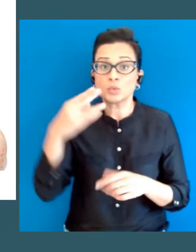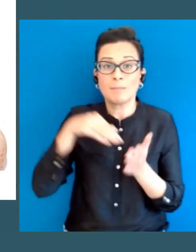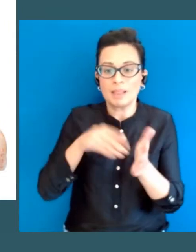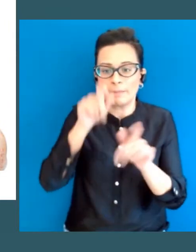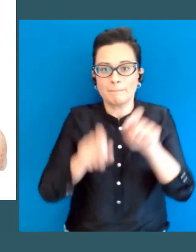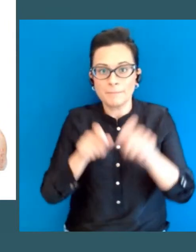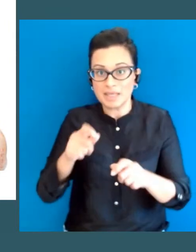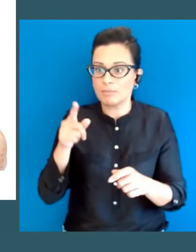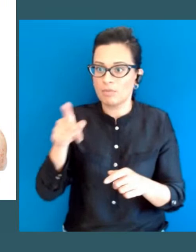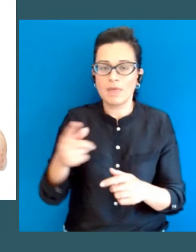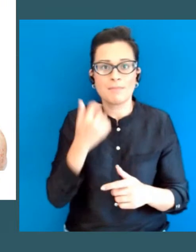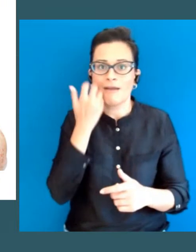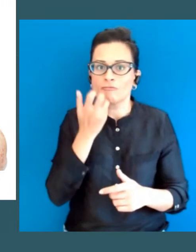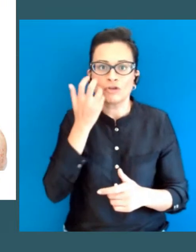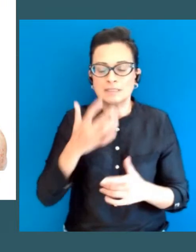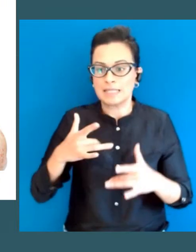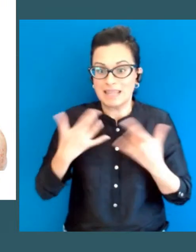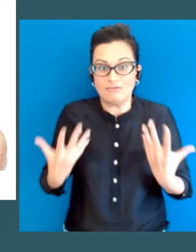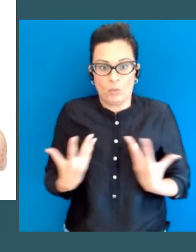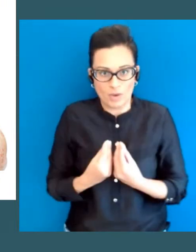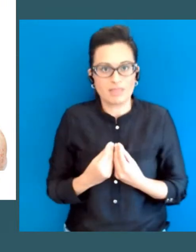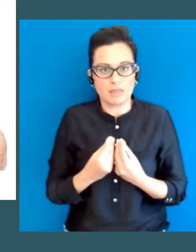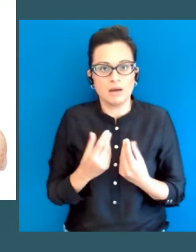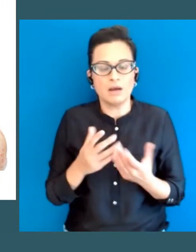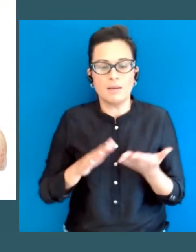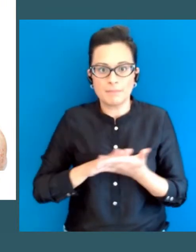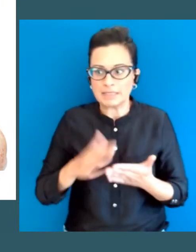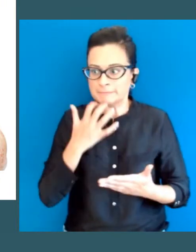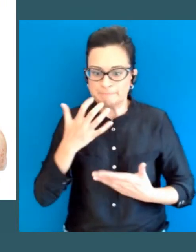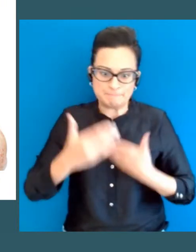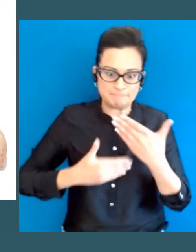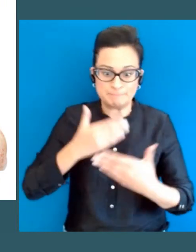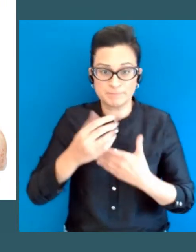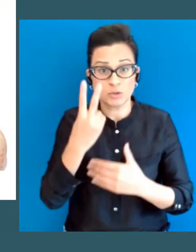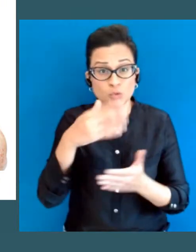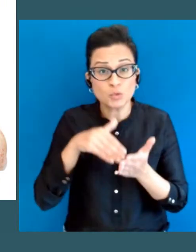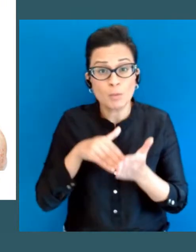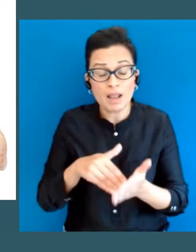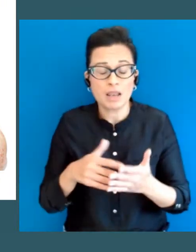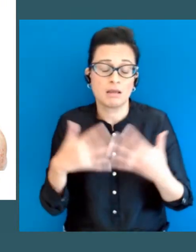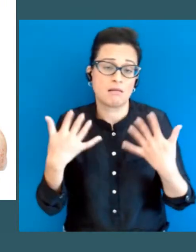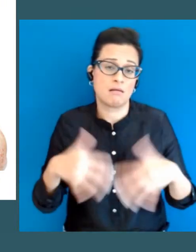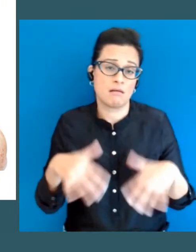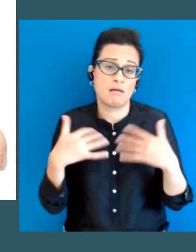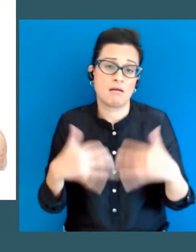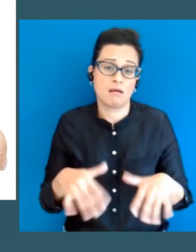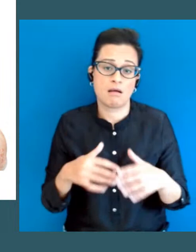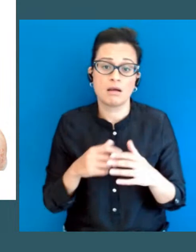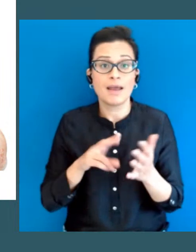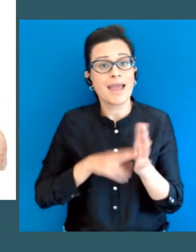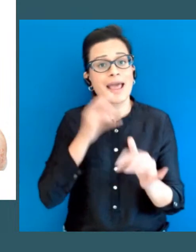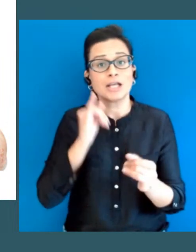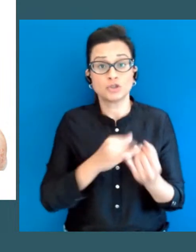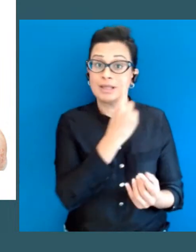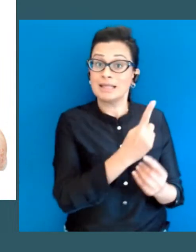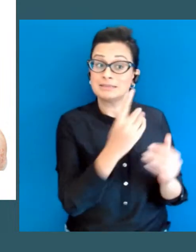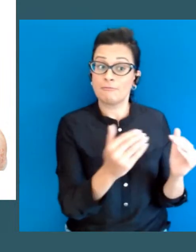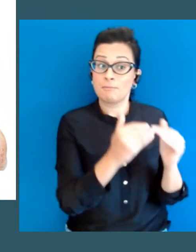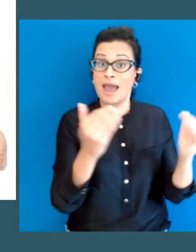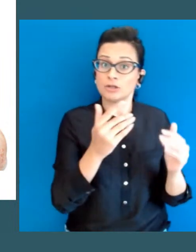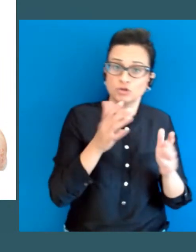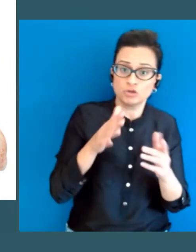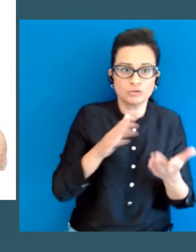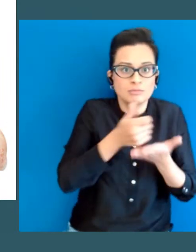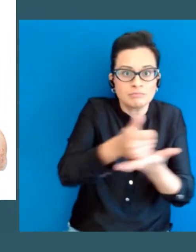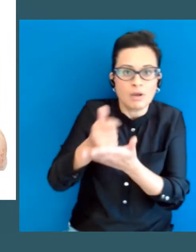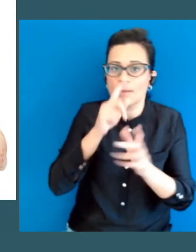is a huge amount of people. The need cannot be met by the NHS alone and people seek out help